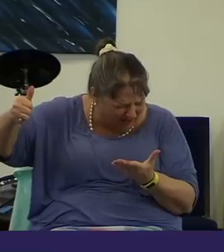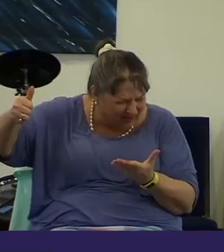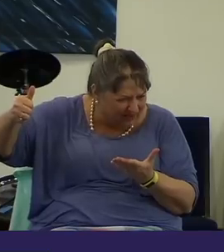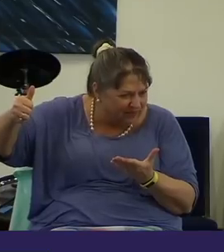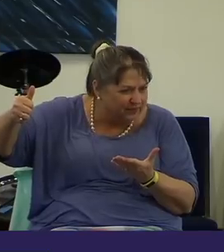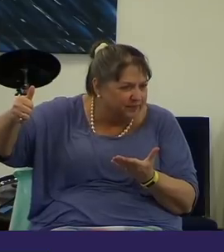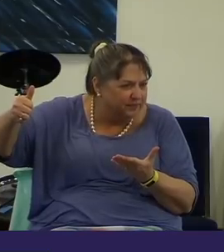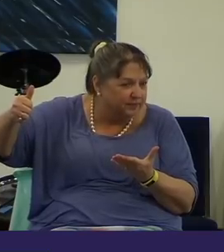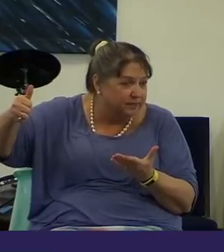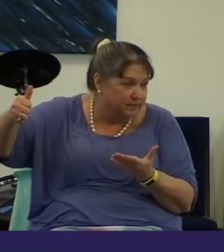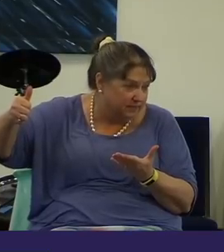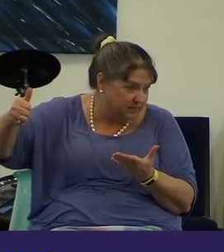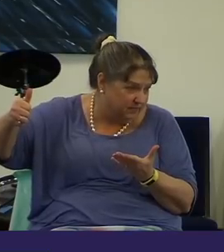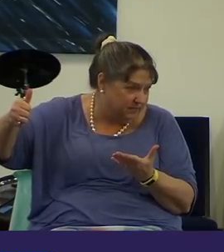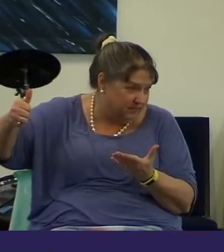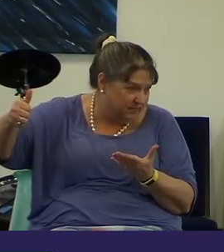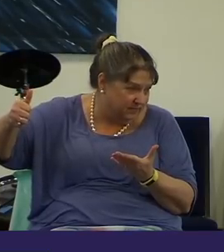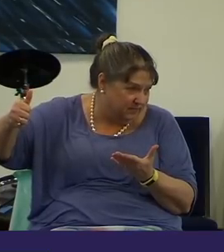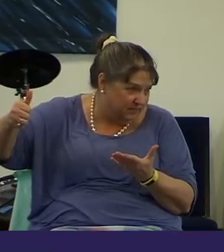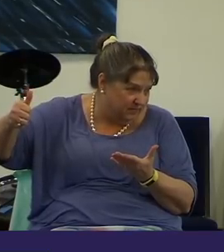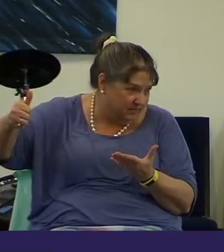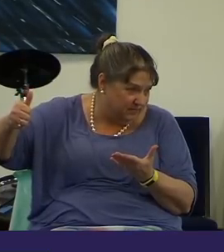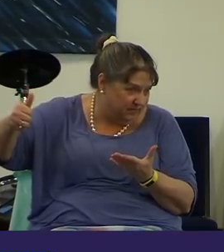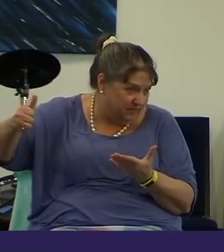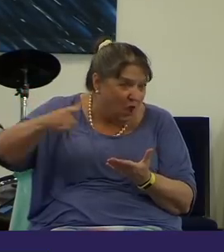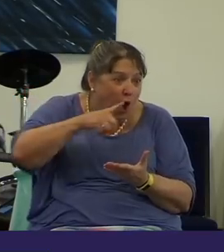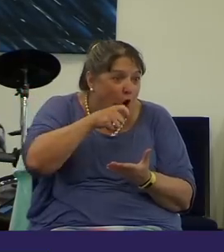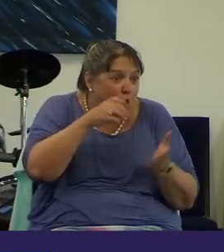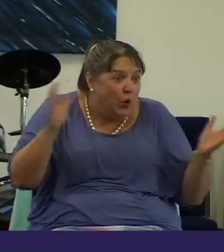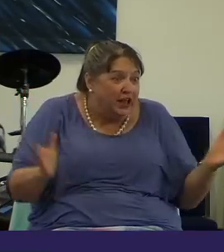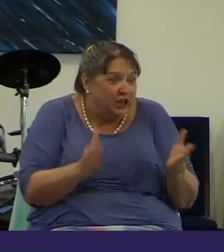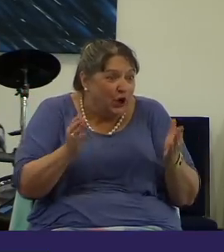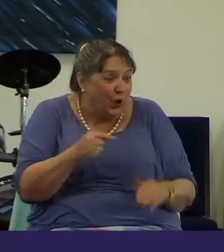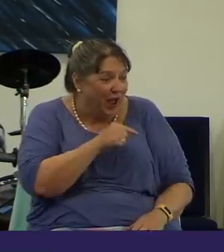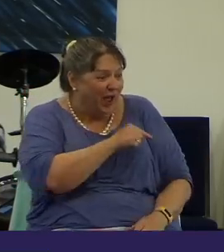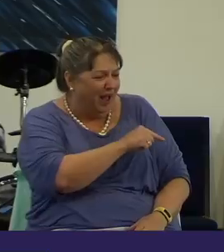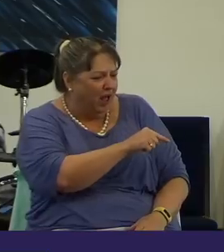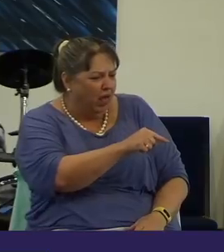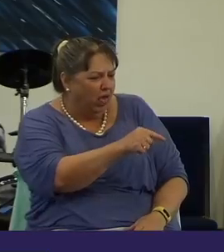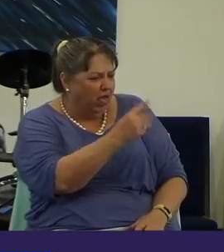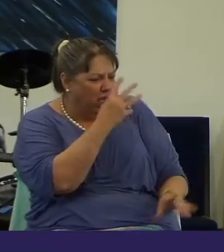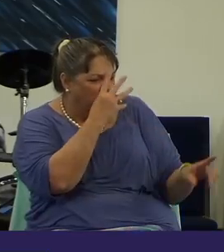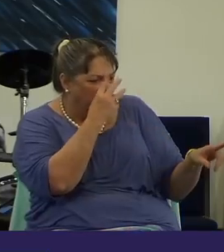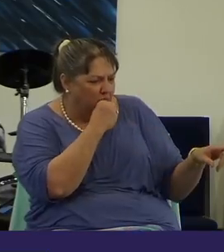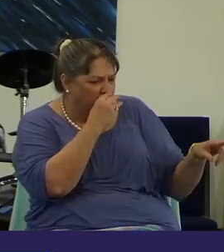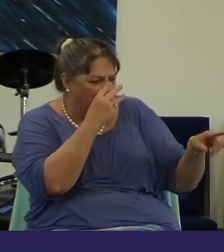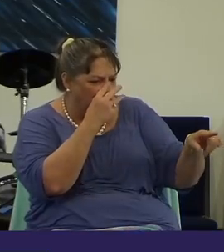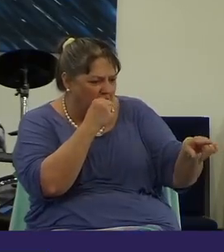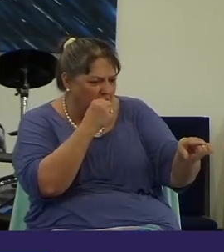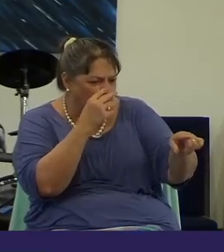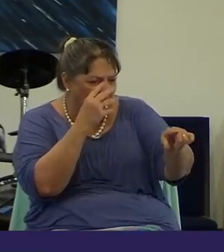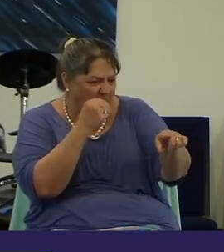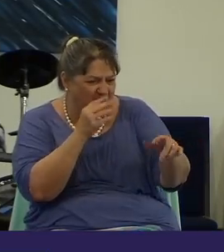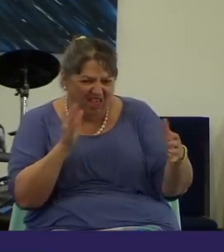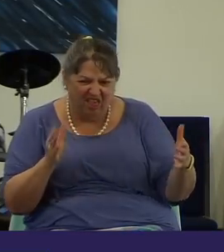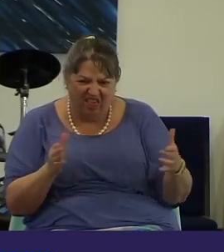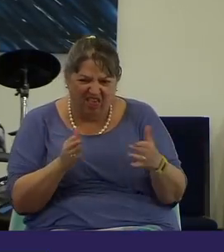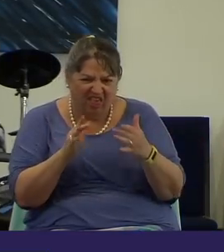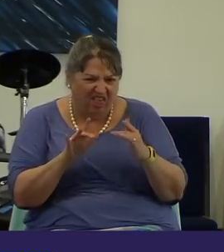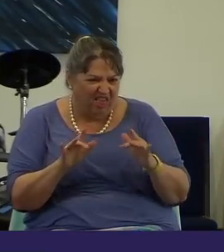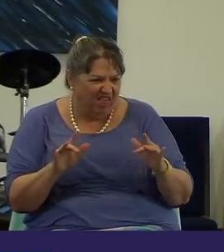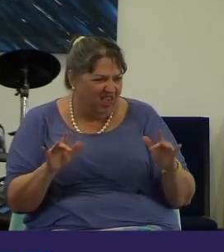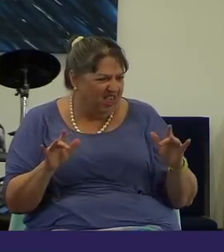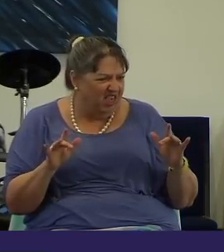word, no encouragement, nothing. And so in verse 43, he goes back to the